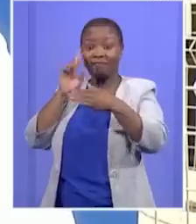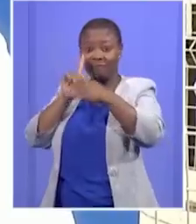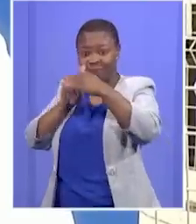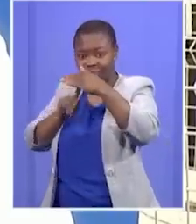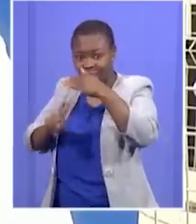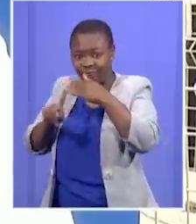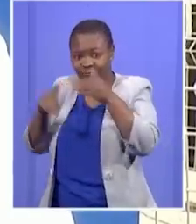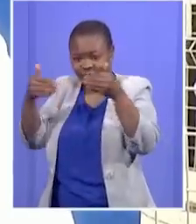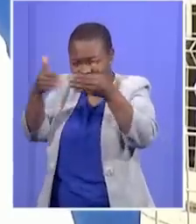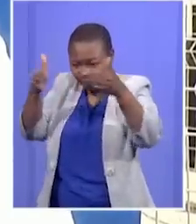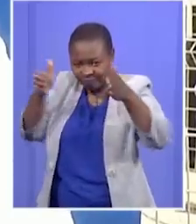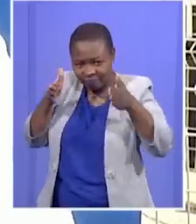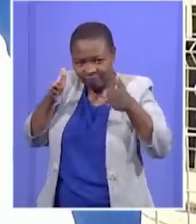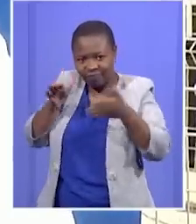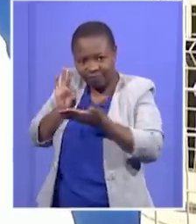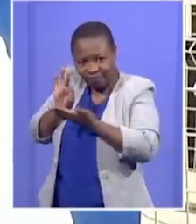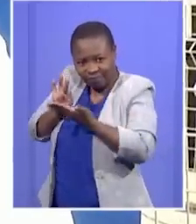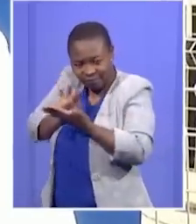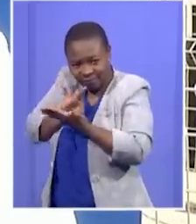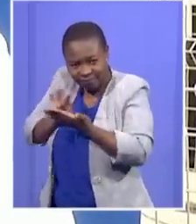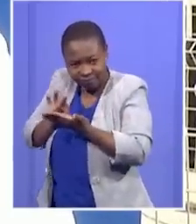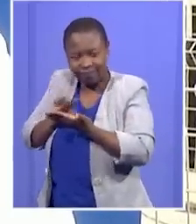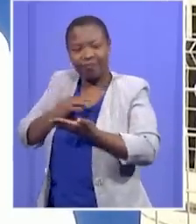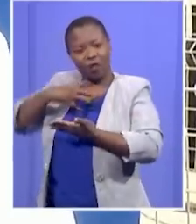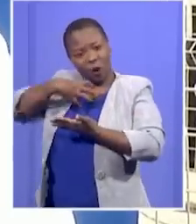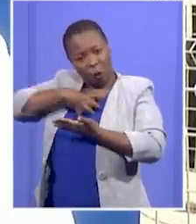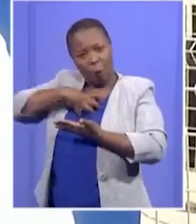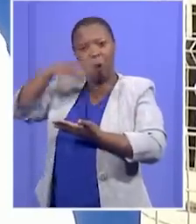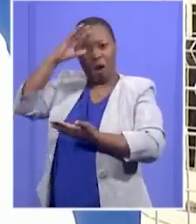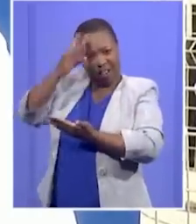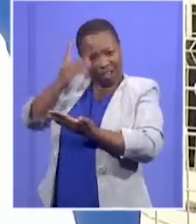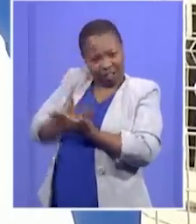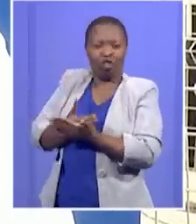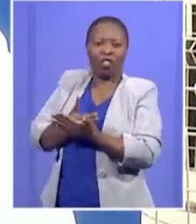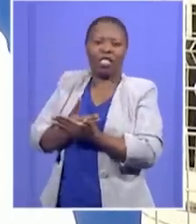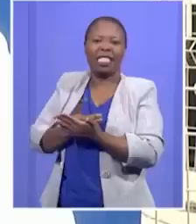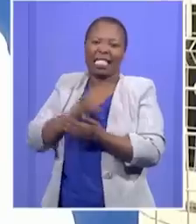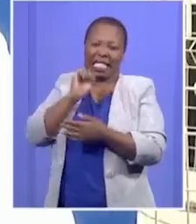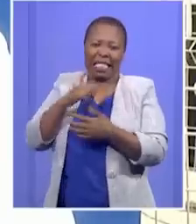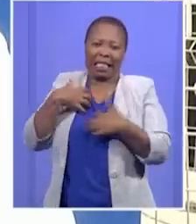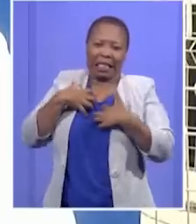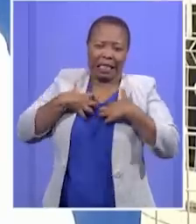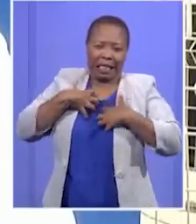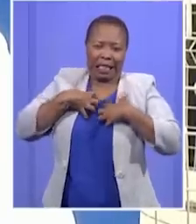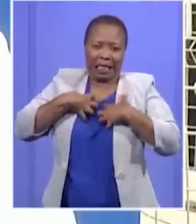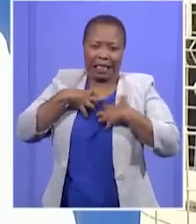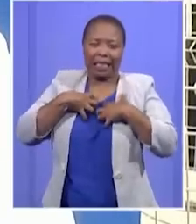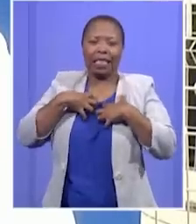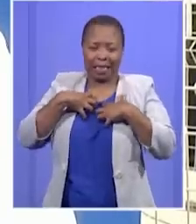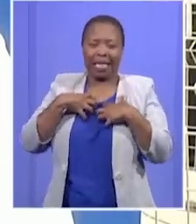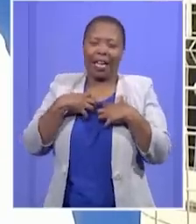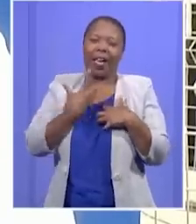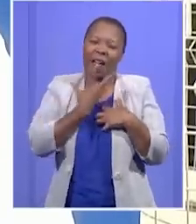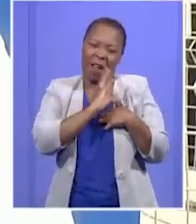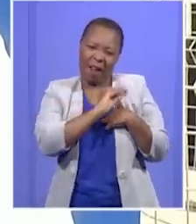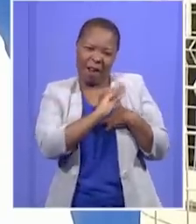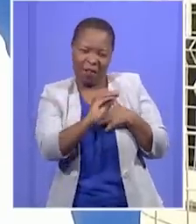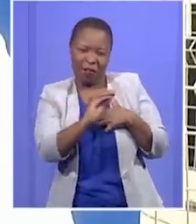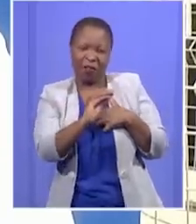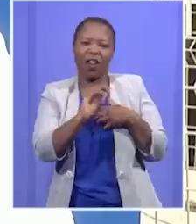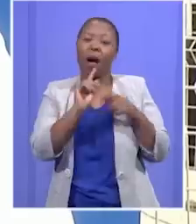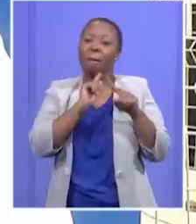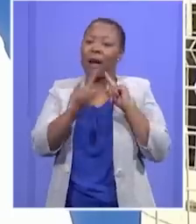they make their own decision. So they must be very anxious, but you'll find that each one of